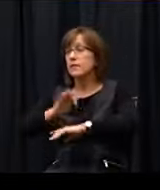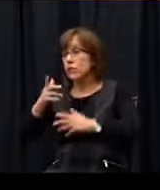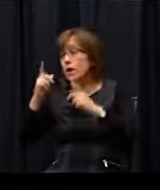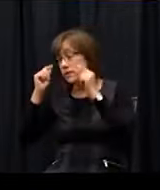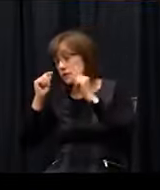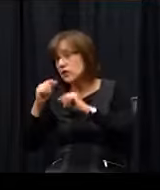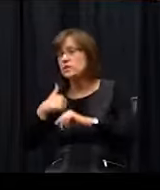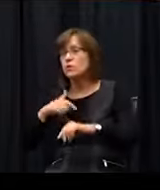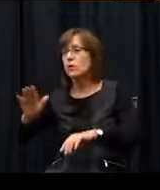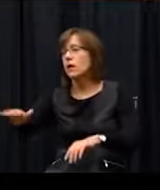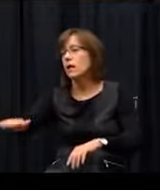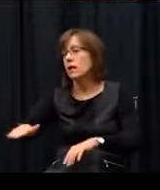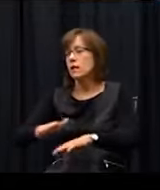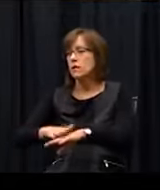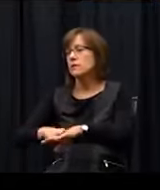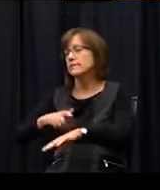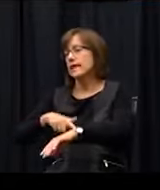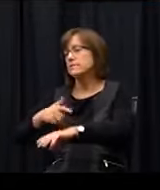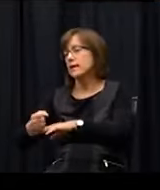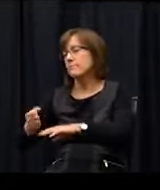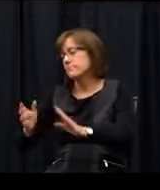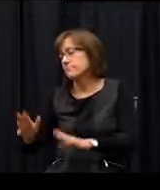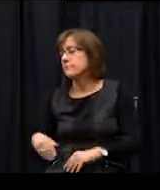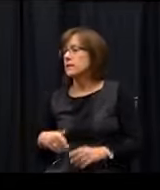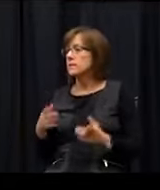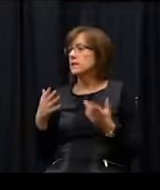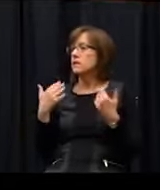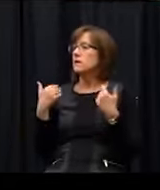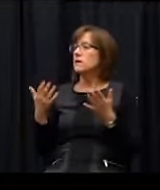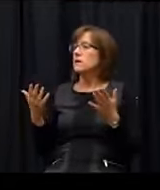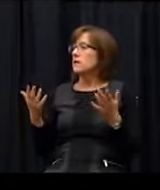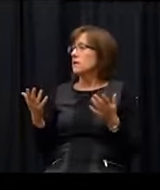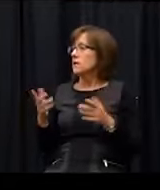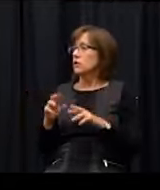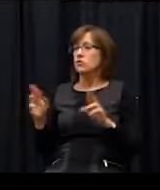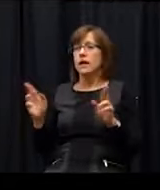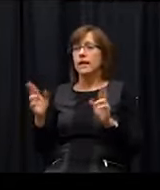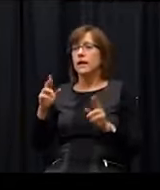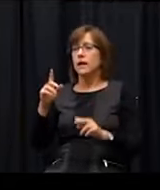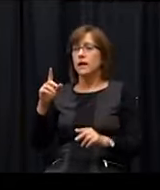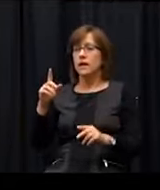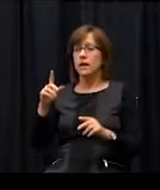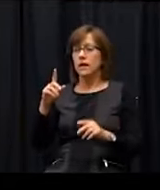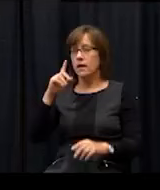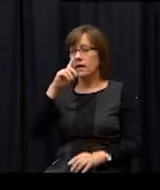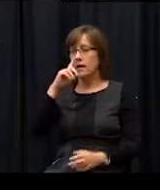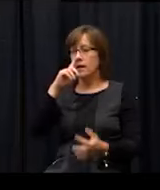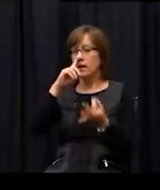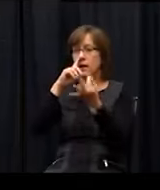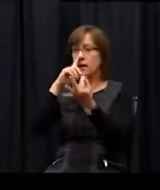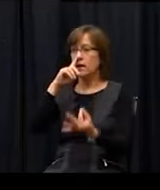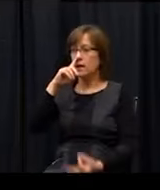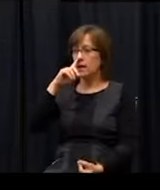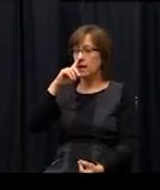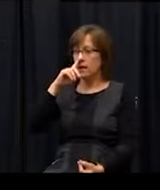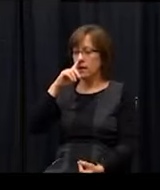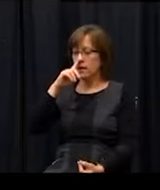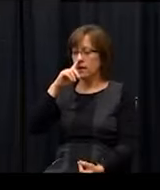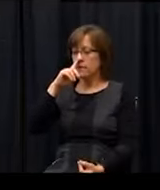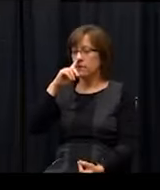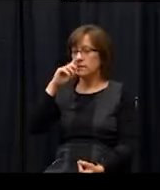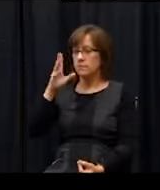shut their eyes. Okay, so let's all come together. We're going to kind of guide it through the first time.